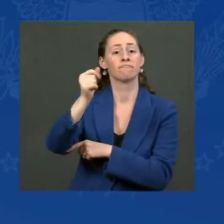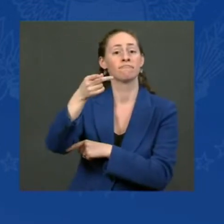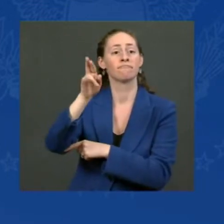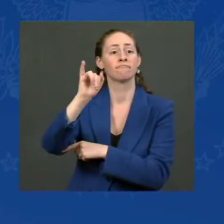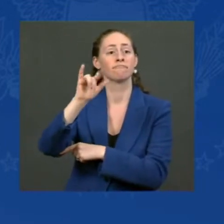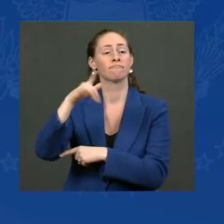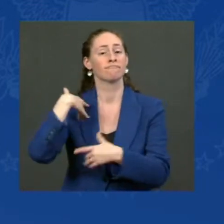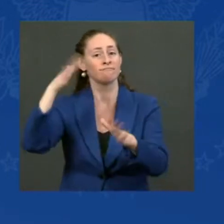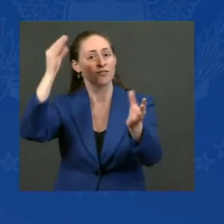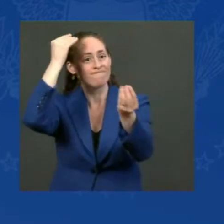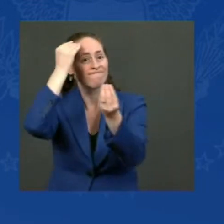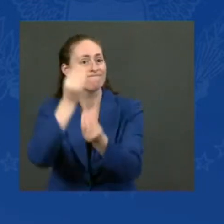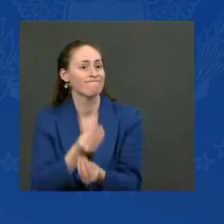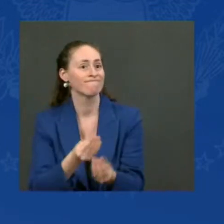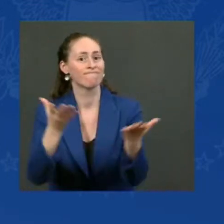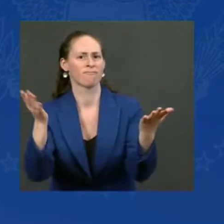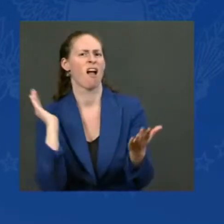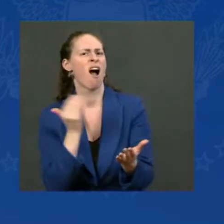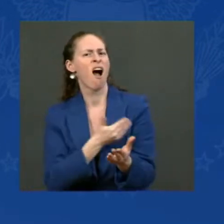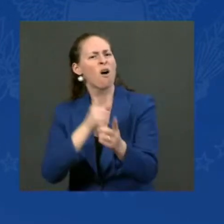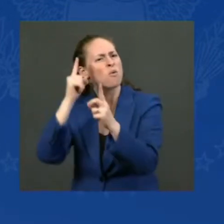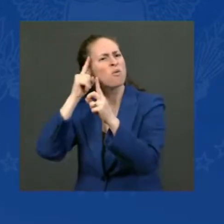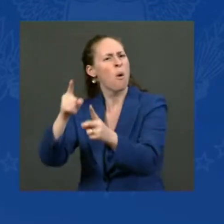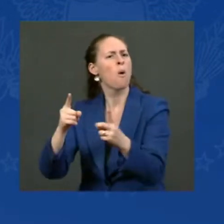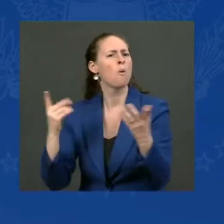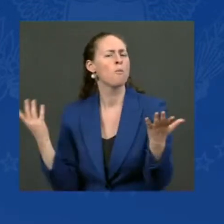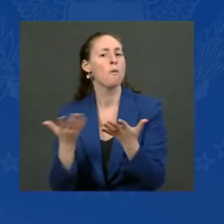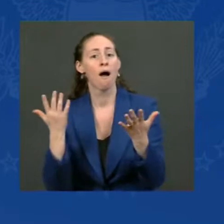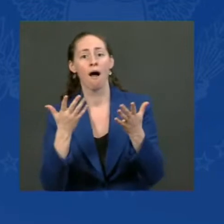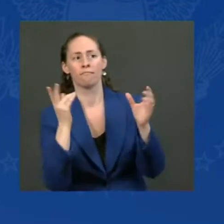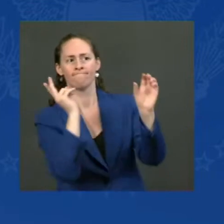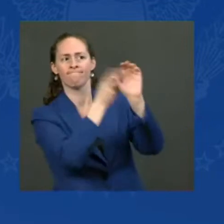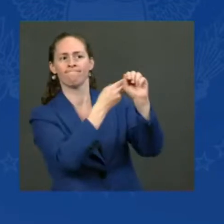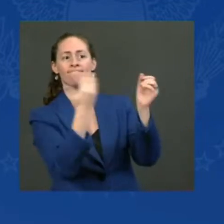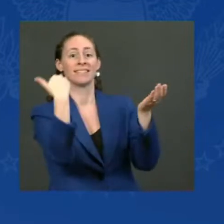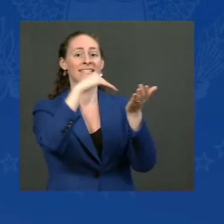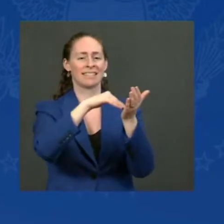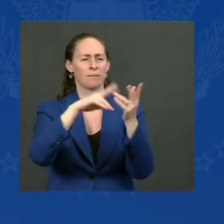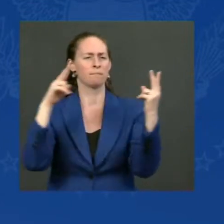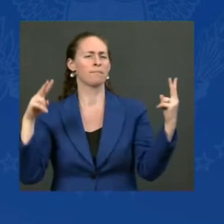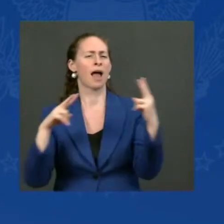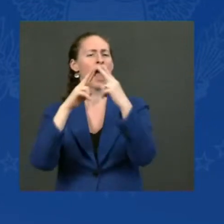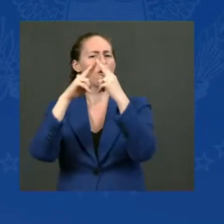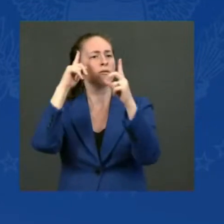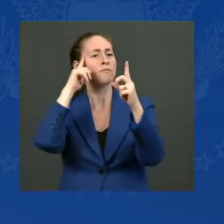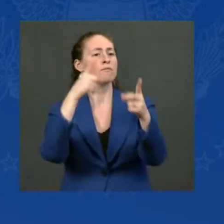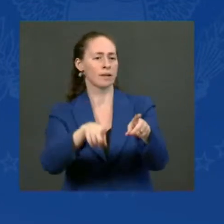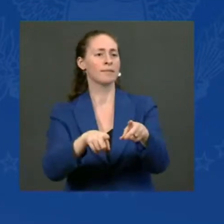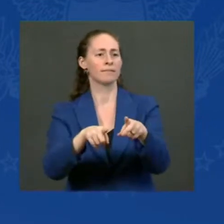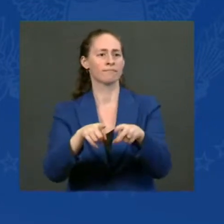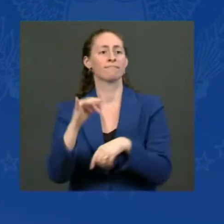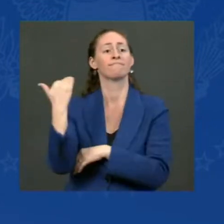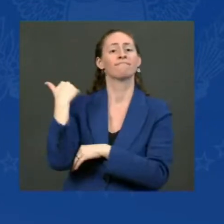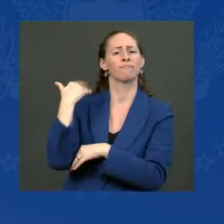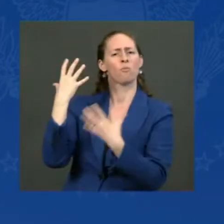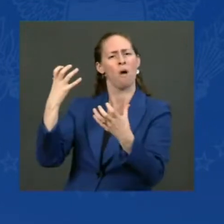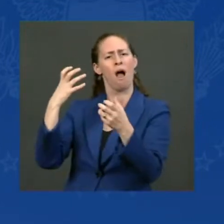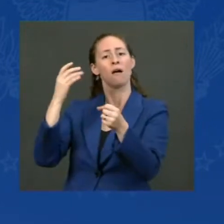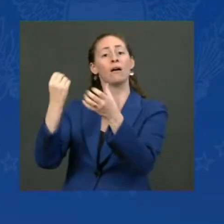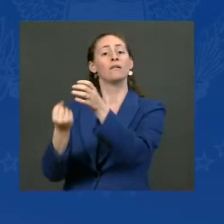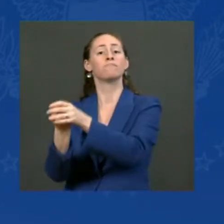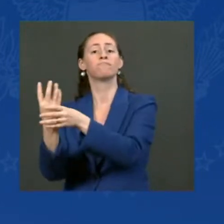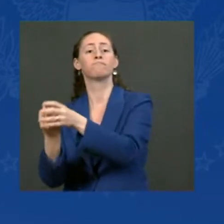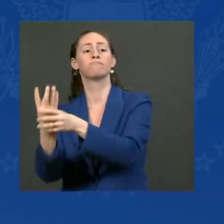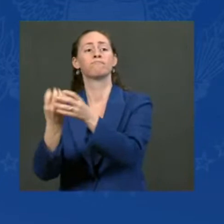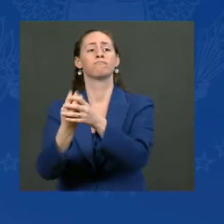ambitious new goal under the Paris Agreement to reduce greenhouse gas emissions from the United States by